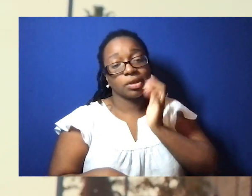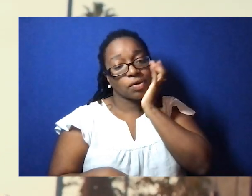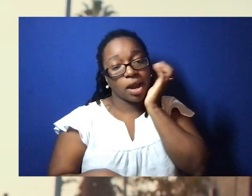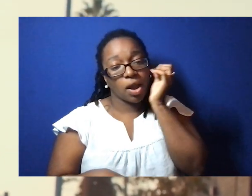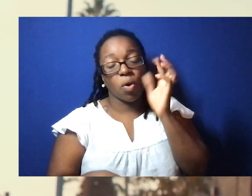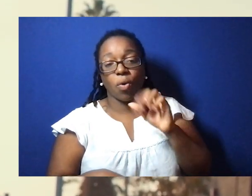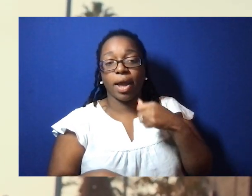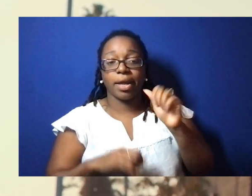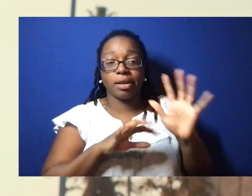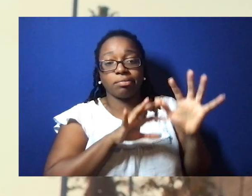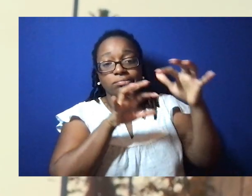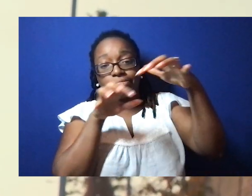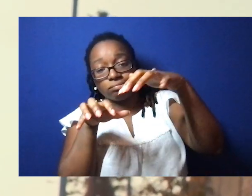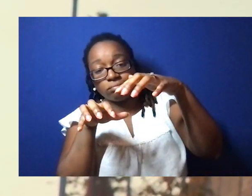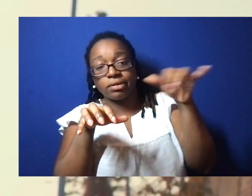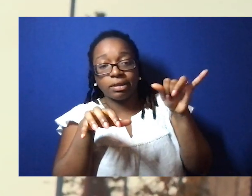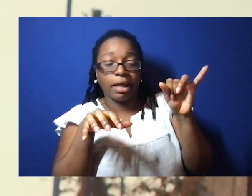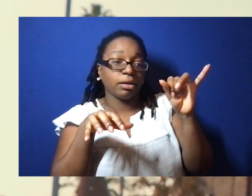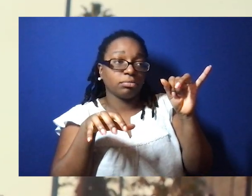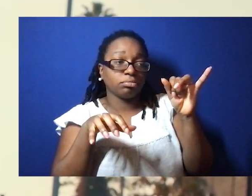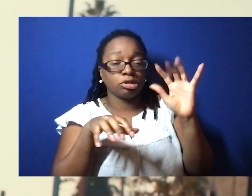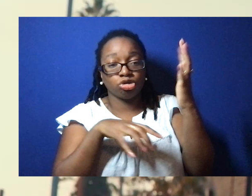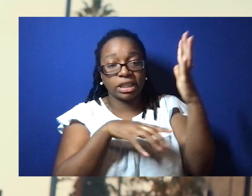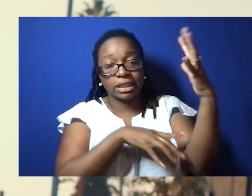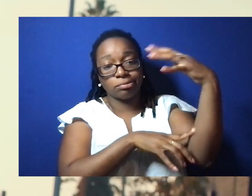and overhanging obstacles such as tree limbs.